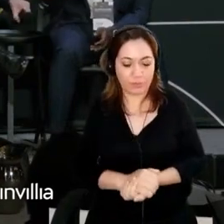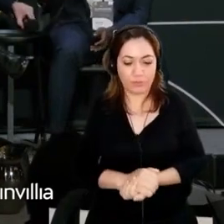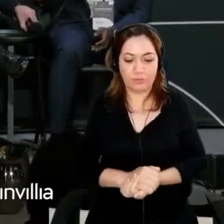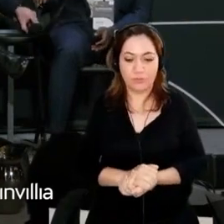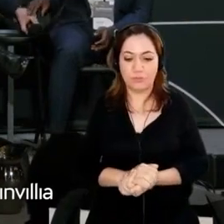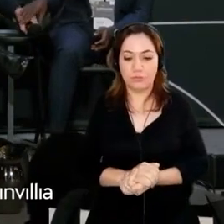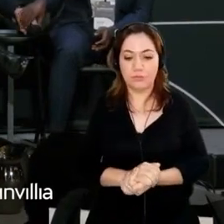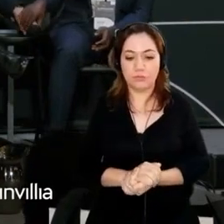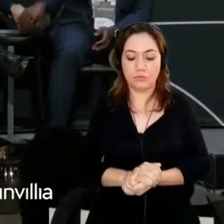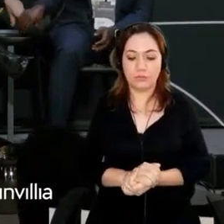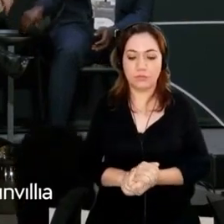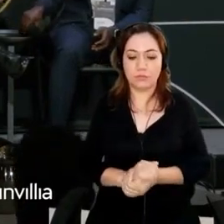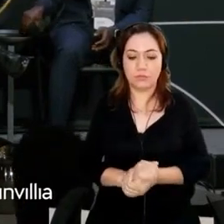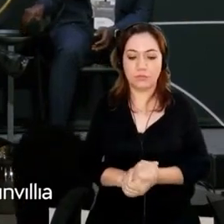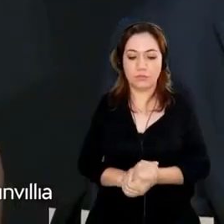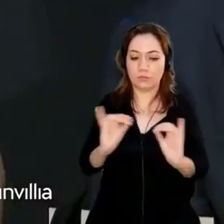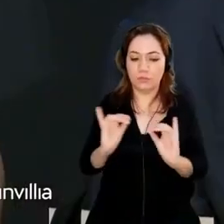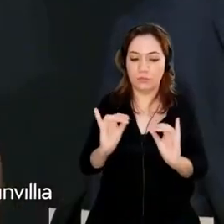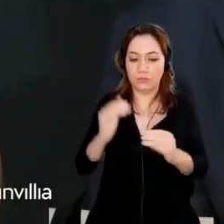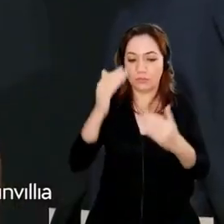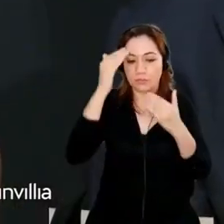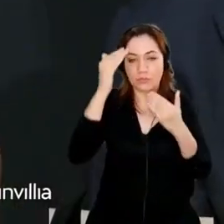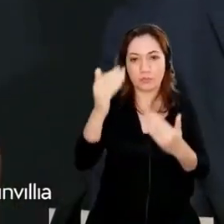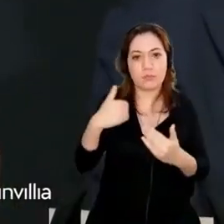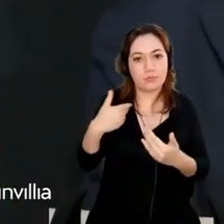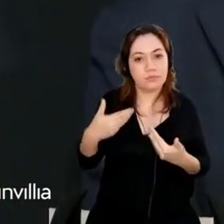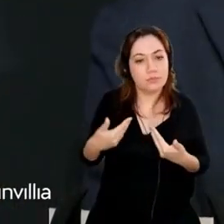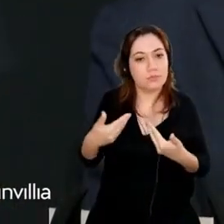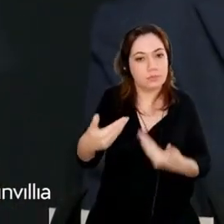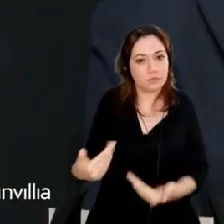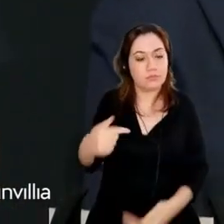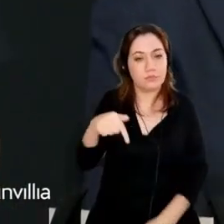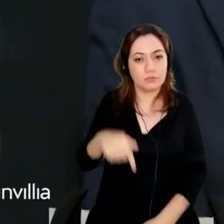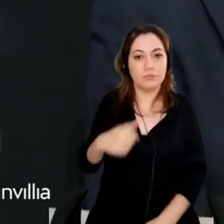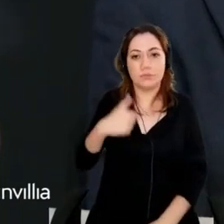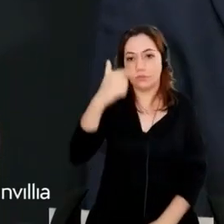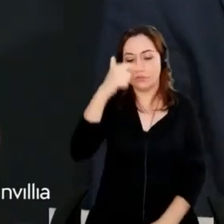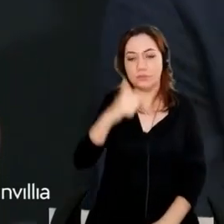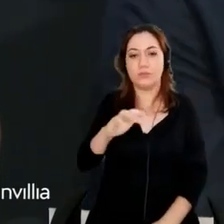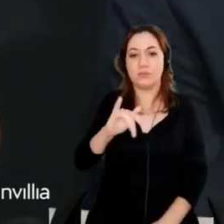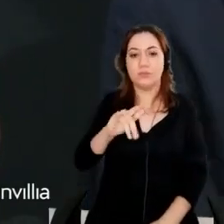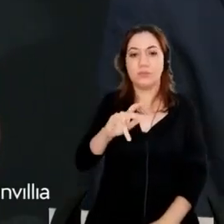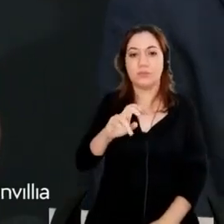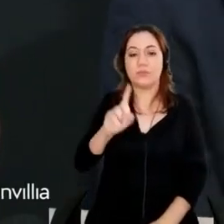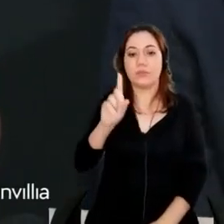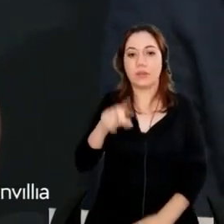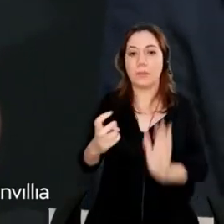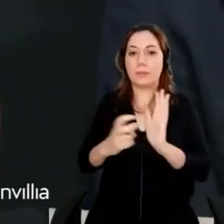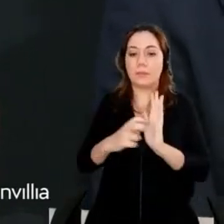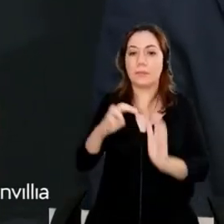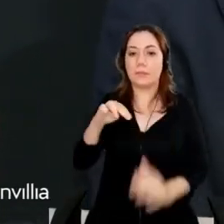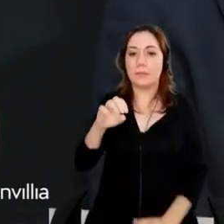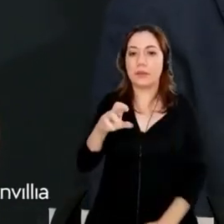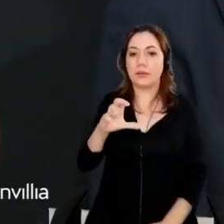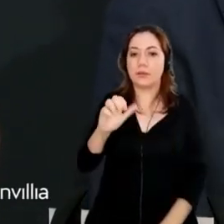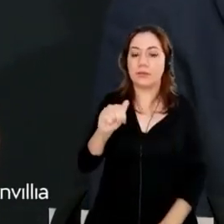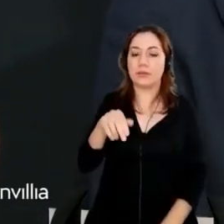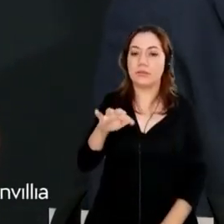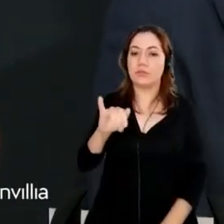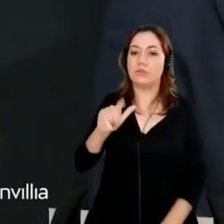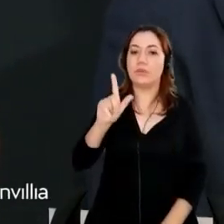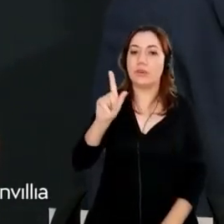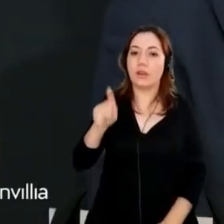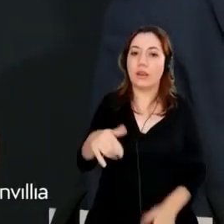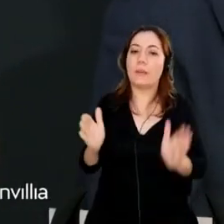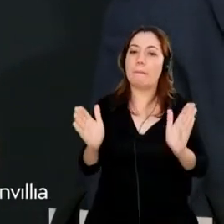Hi guys. Thanks for having me. I'm Felipe. I'm from Banco Mercantil. Banco Mercantil is a mid-sized bank. We